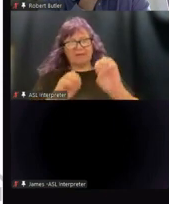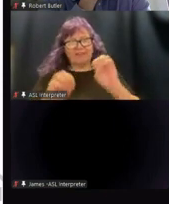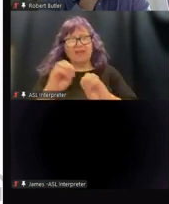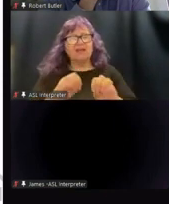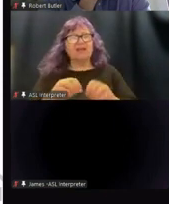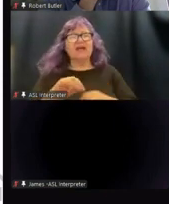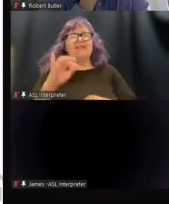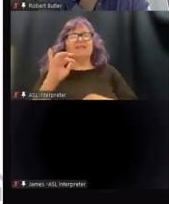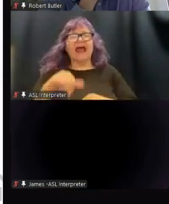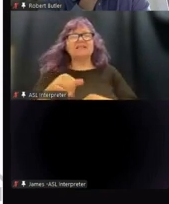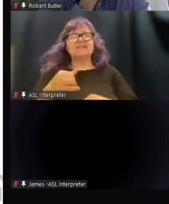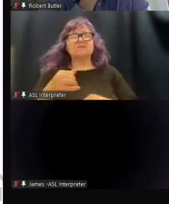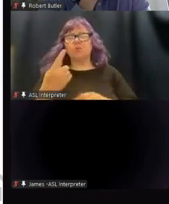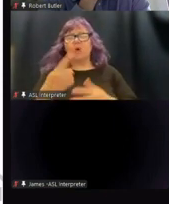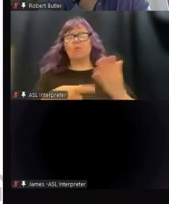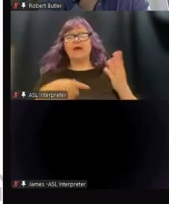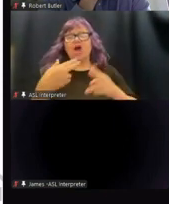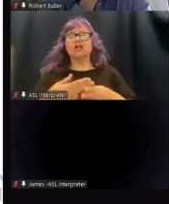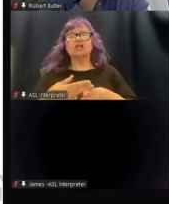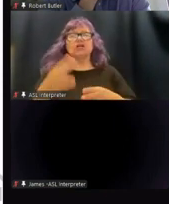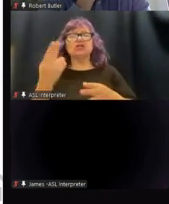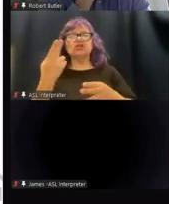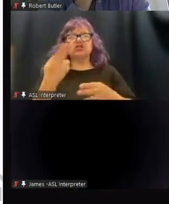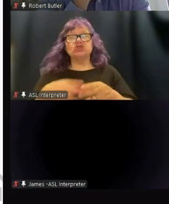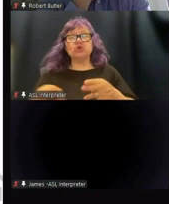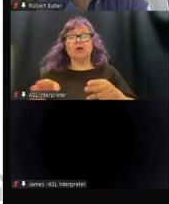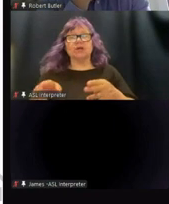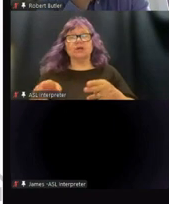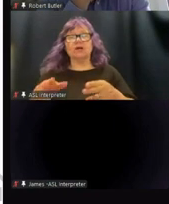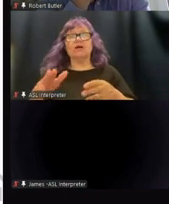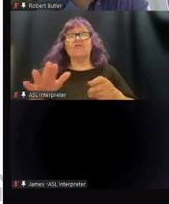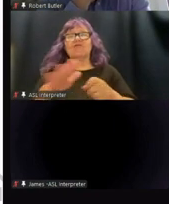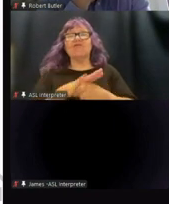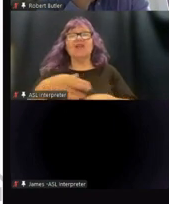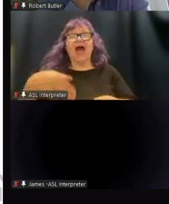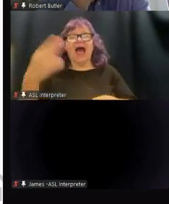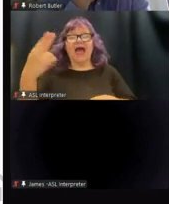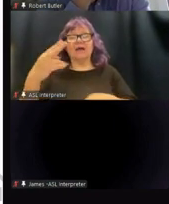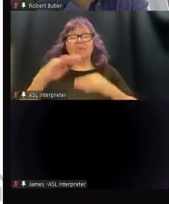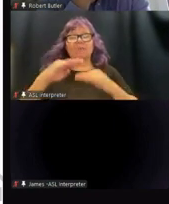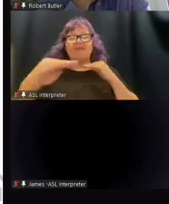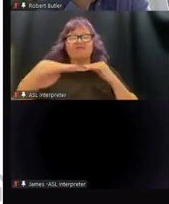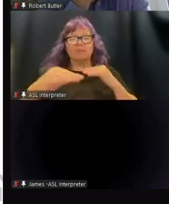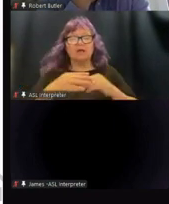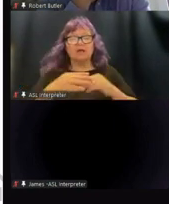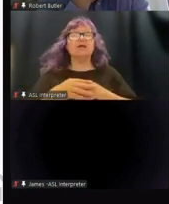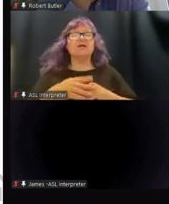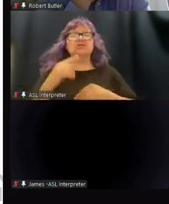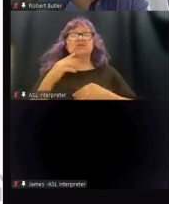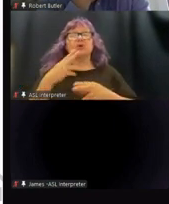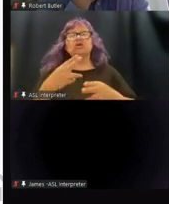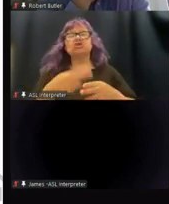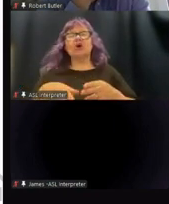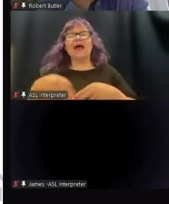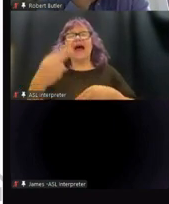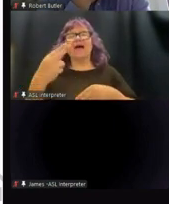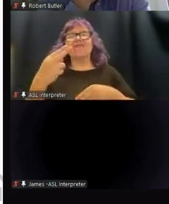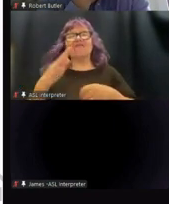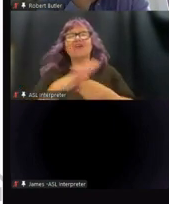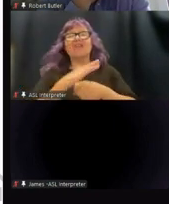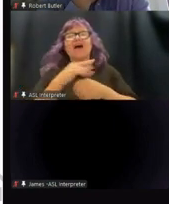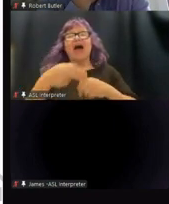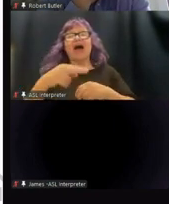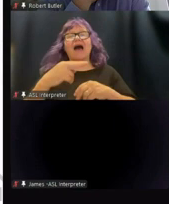that is one we refer to as short full high platforms. So short full high platforms can vary in